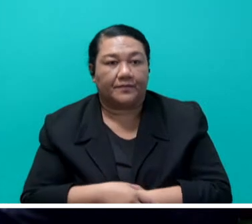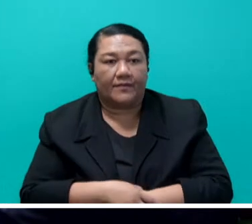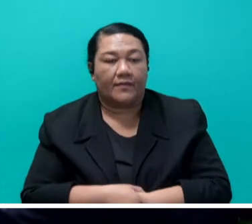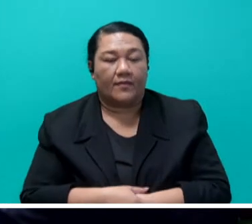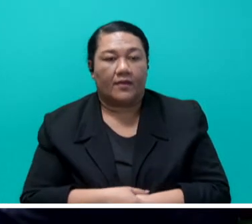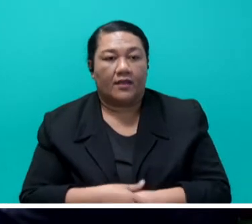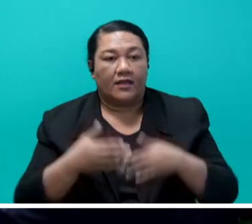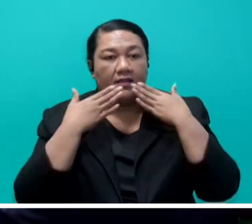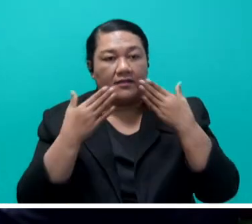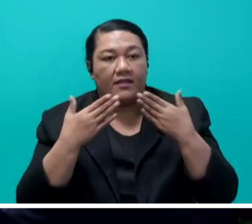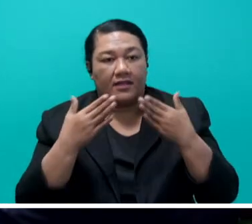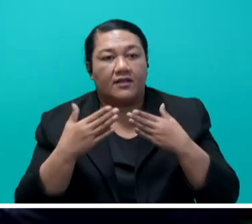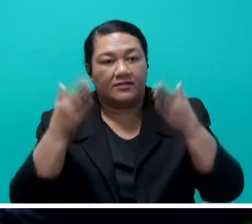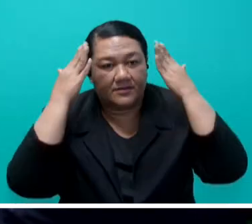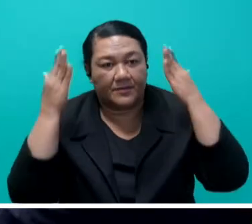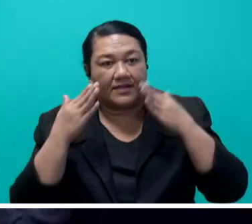Thank you, Speaker, sir.